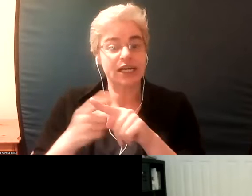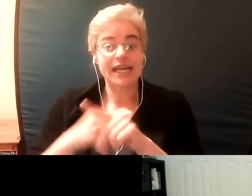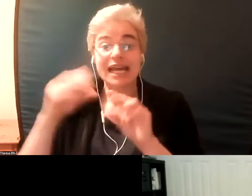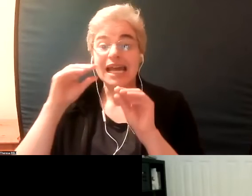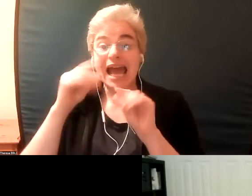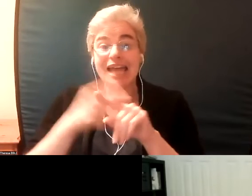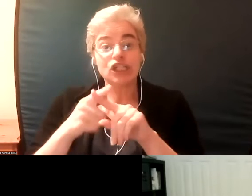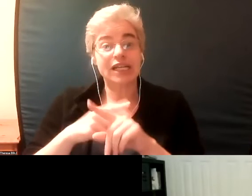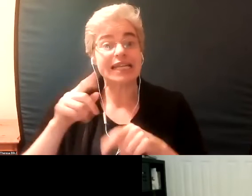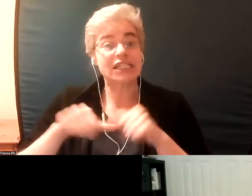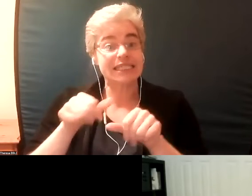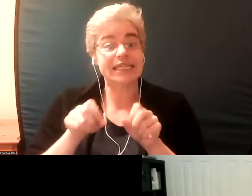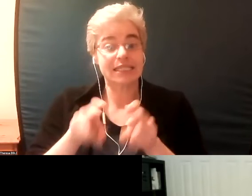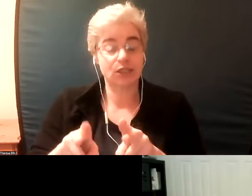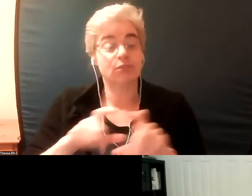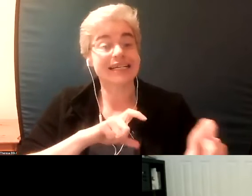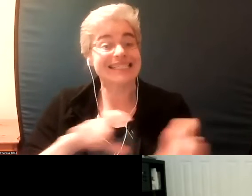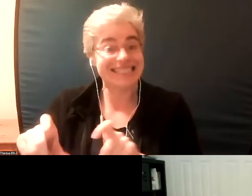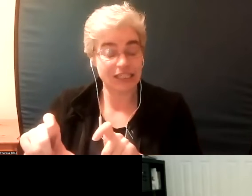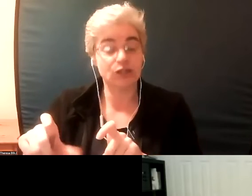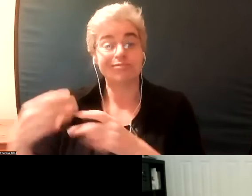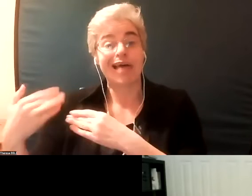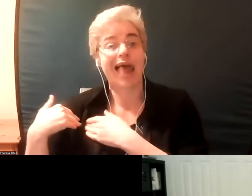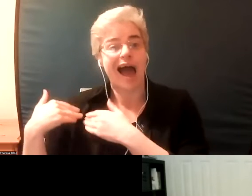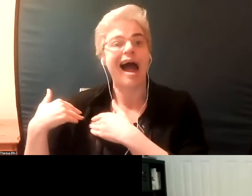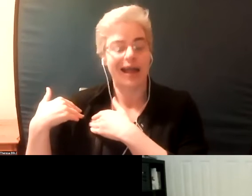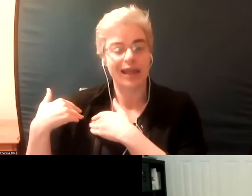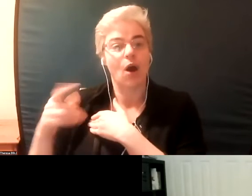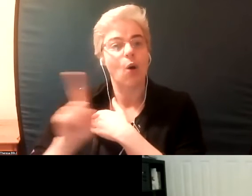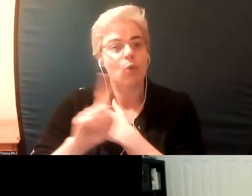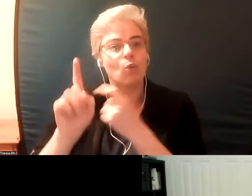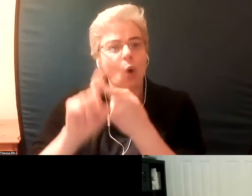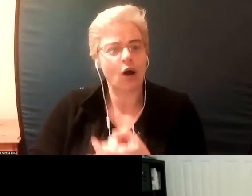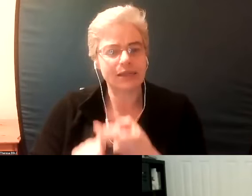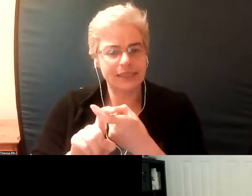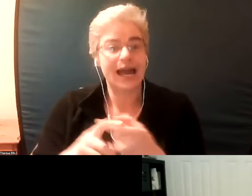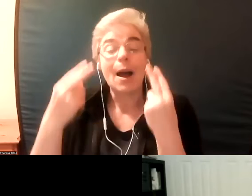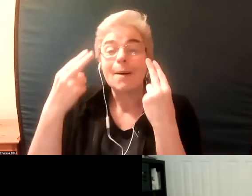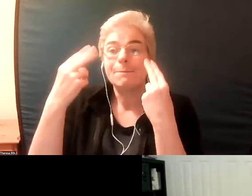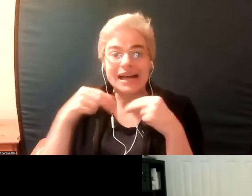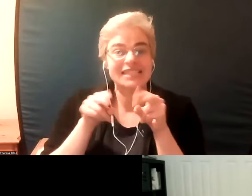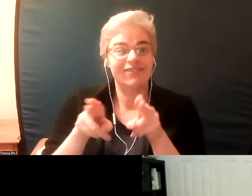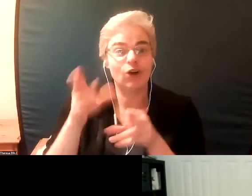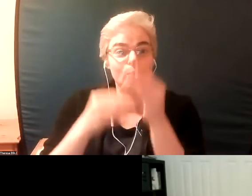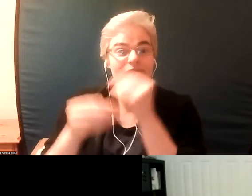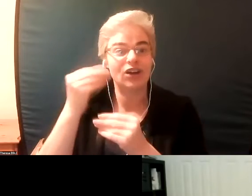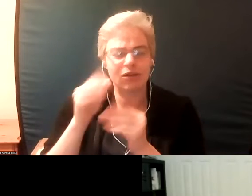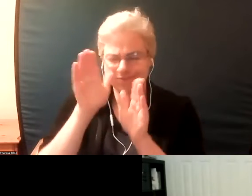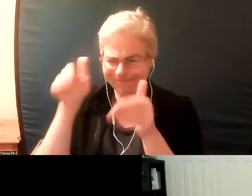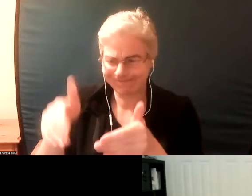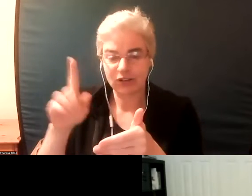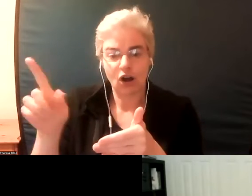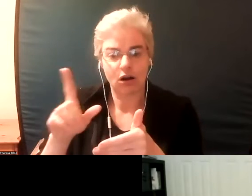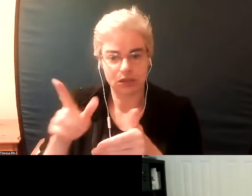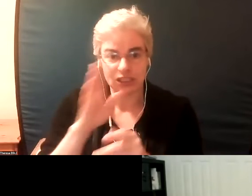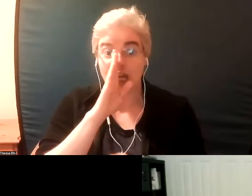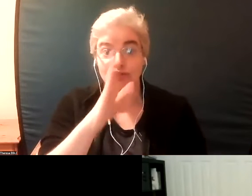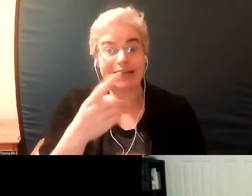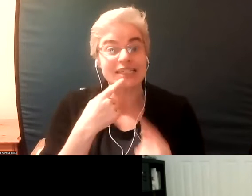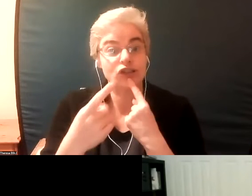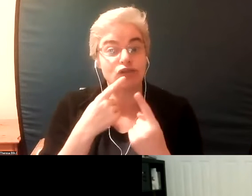education system in England continues to rely heavily on passive forms of learning focused on direct